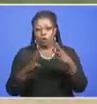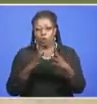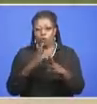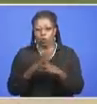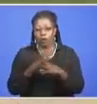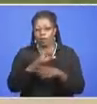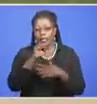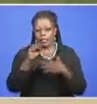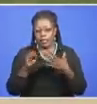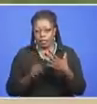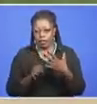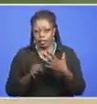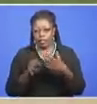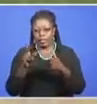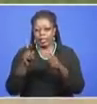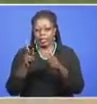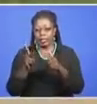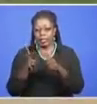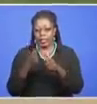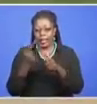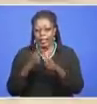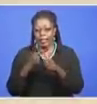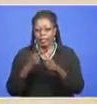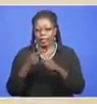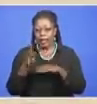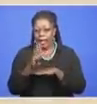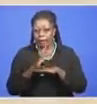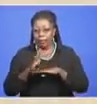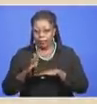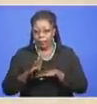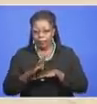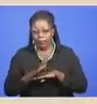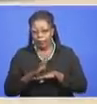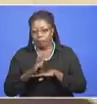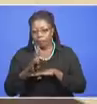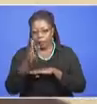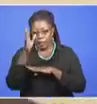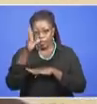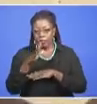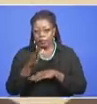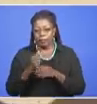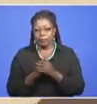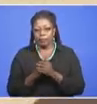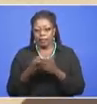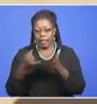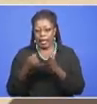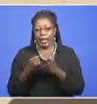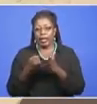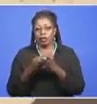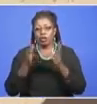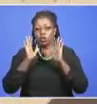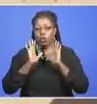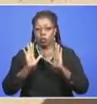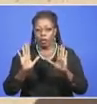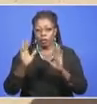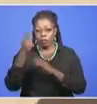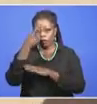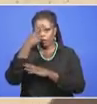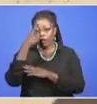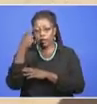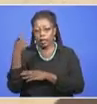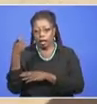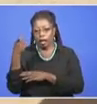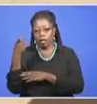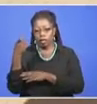Missouri. Second baseman Dante Fox knowing the hard work will pay off. It's been wonderful because